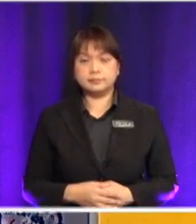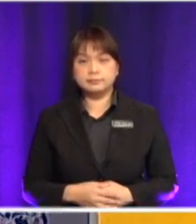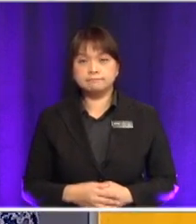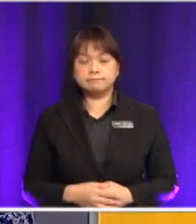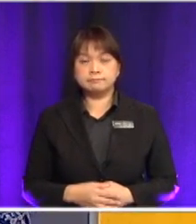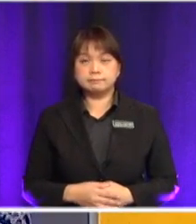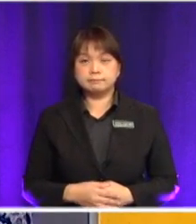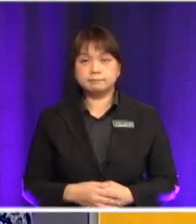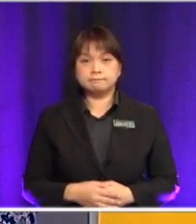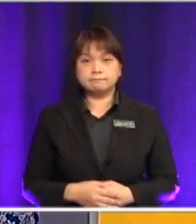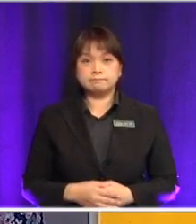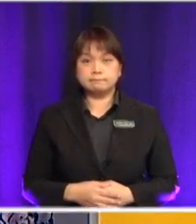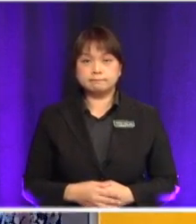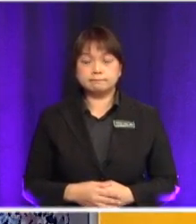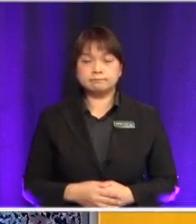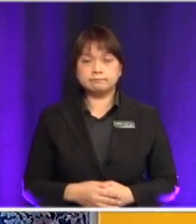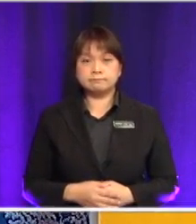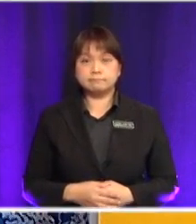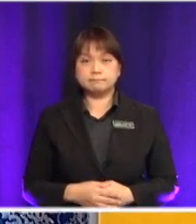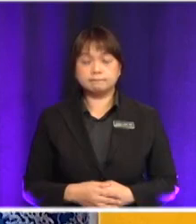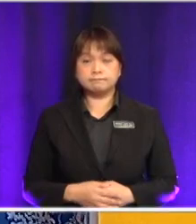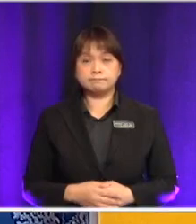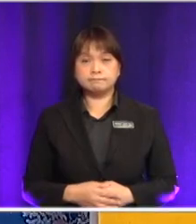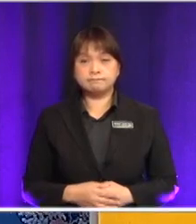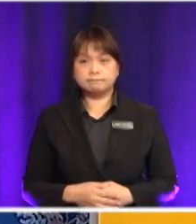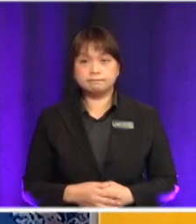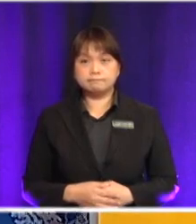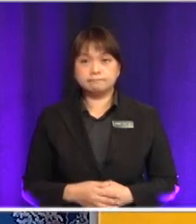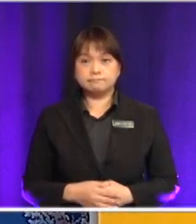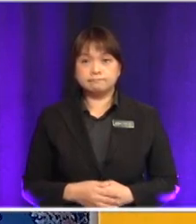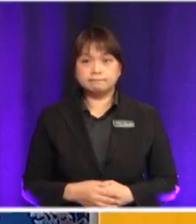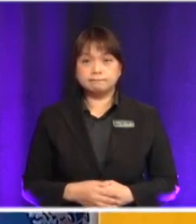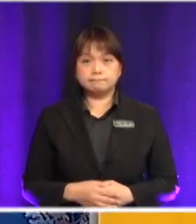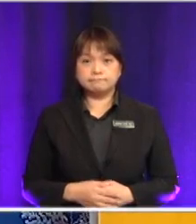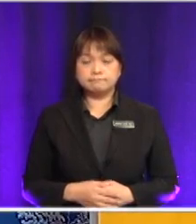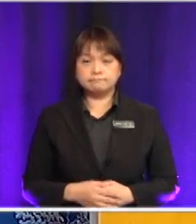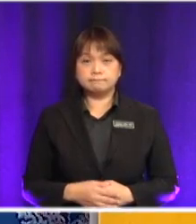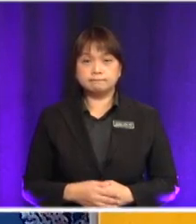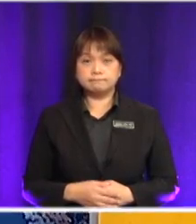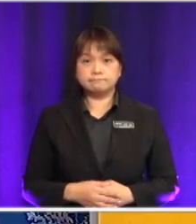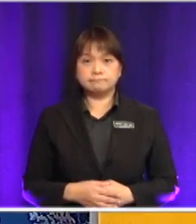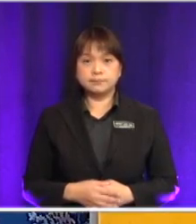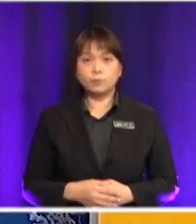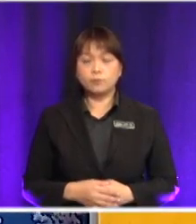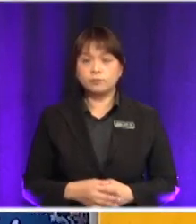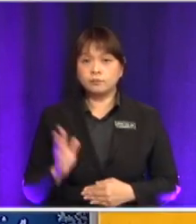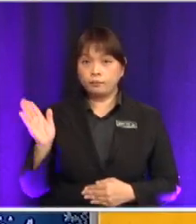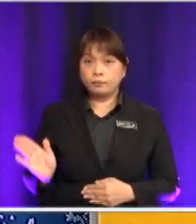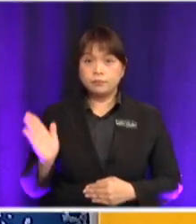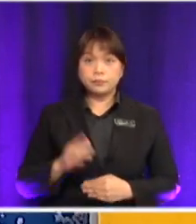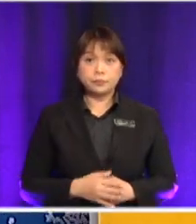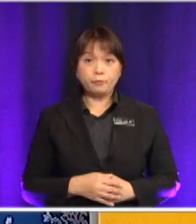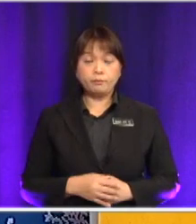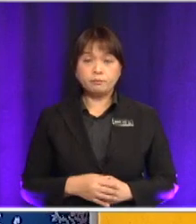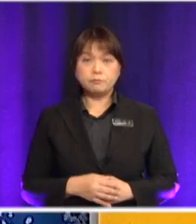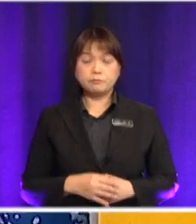paragraphs? Yay, nice one. All Double right, thumbs up. great. Thank you. All right, so let's start with the second paragraph.